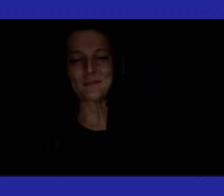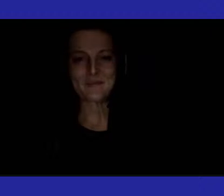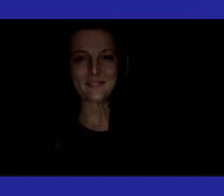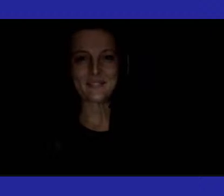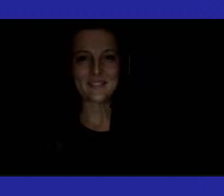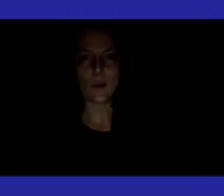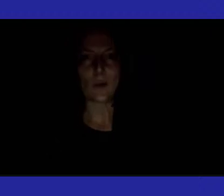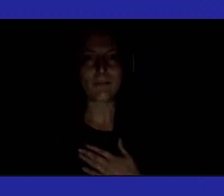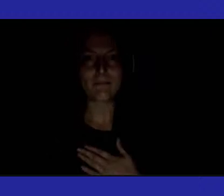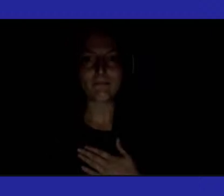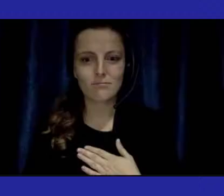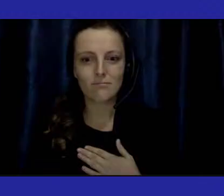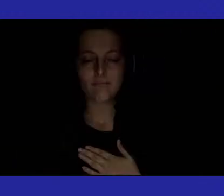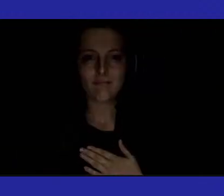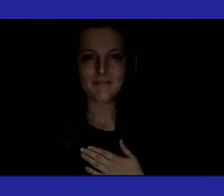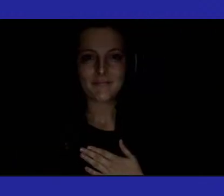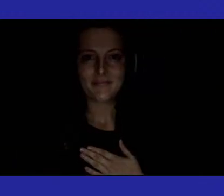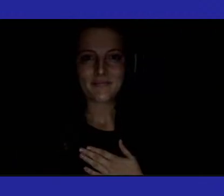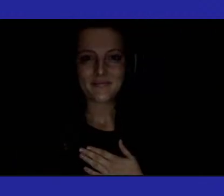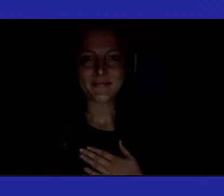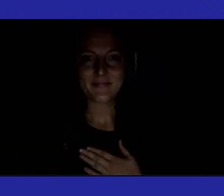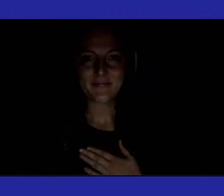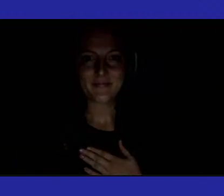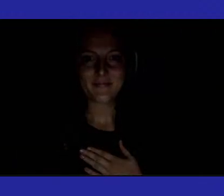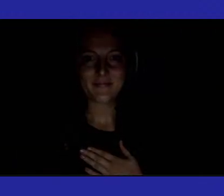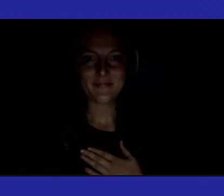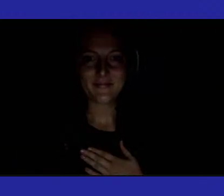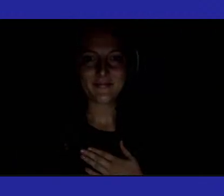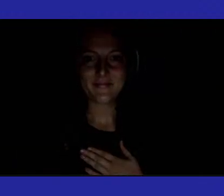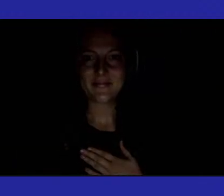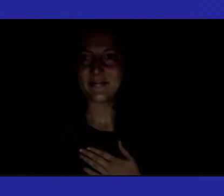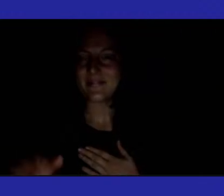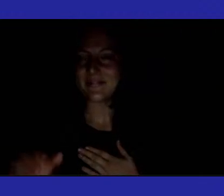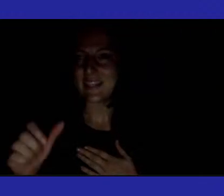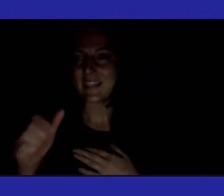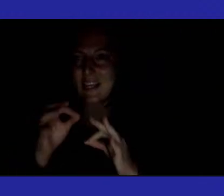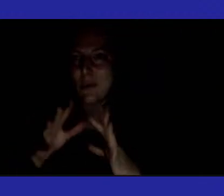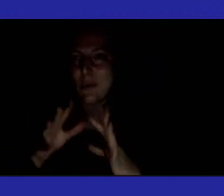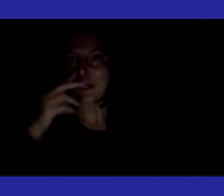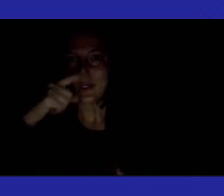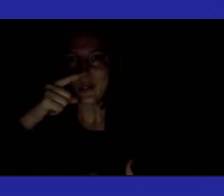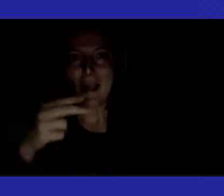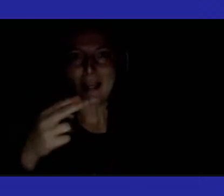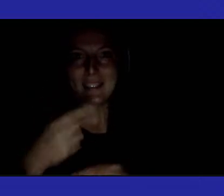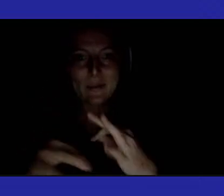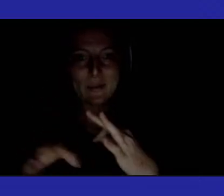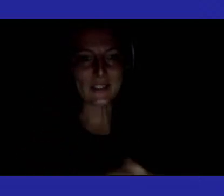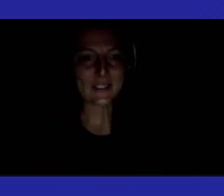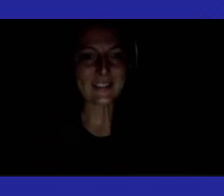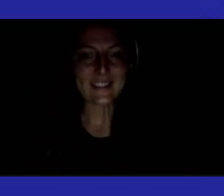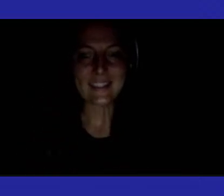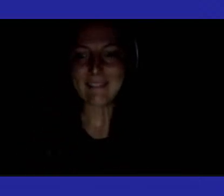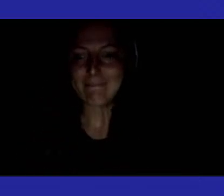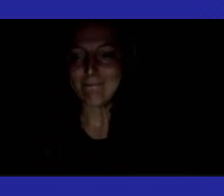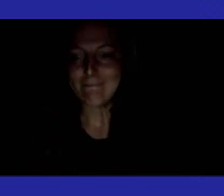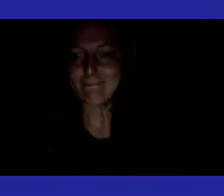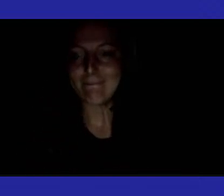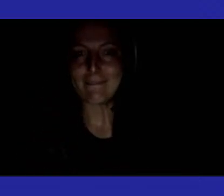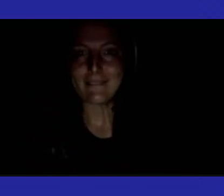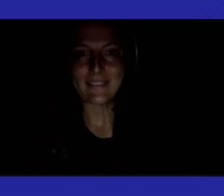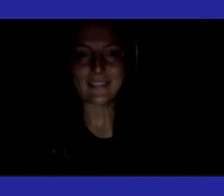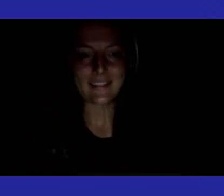Still on positive trends here. Access to care, strategic pillar, our unique primary care patients. This went up